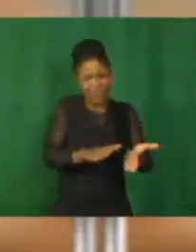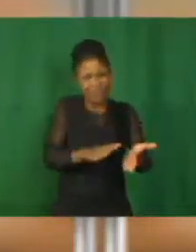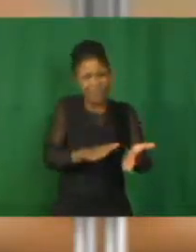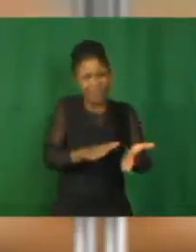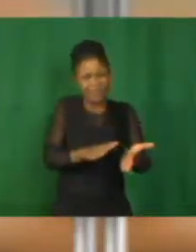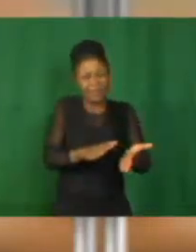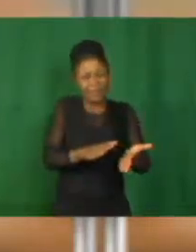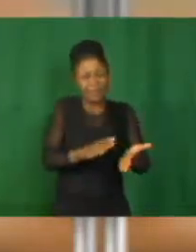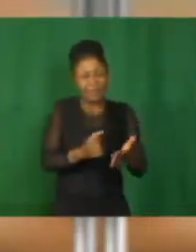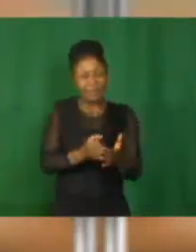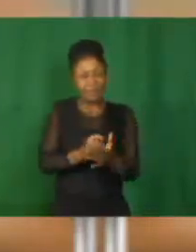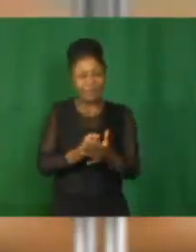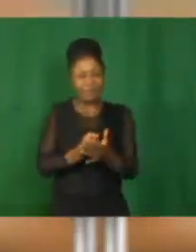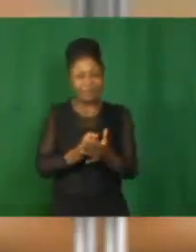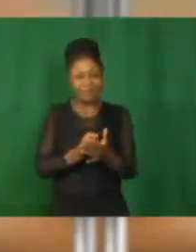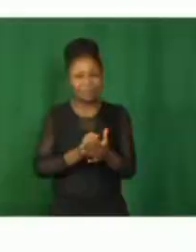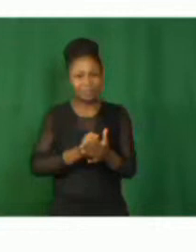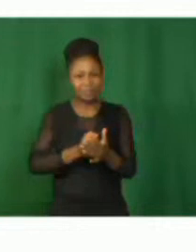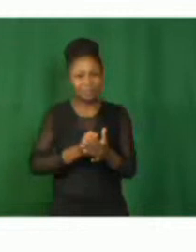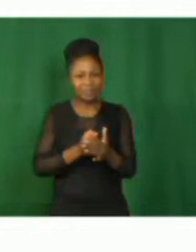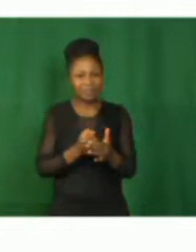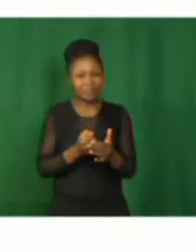this one,